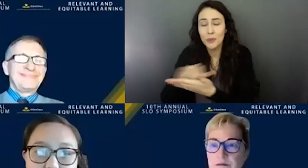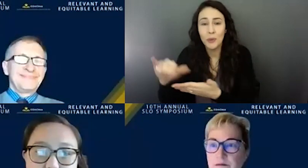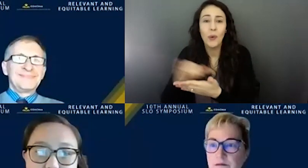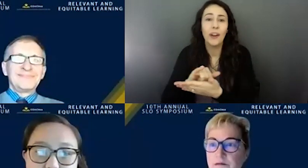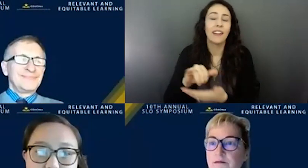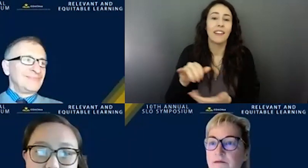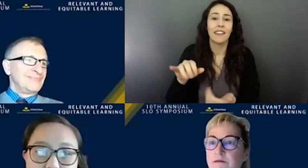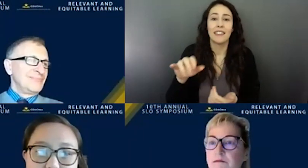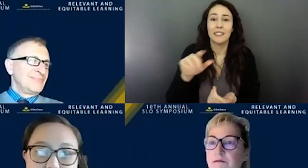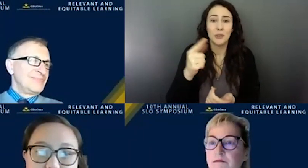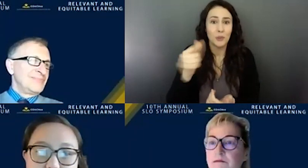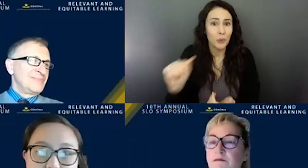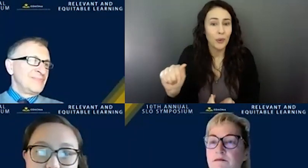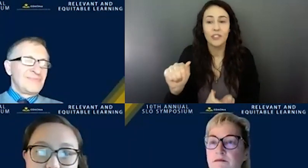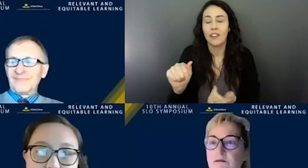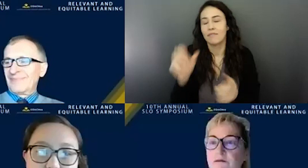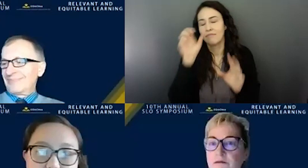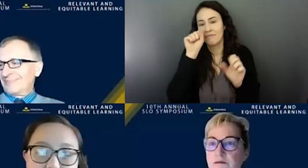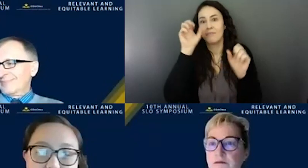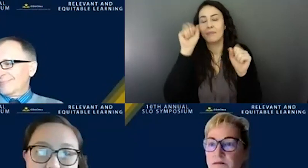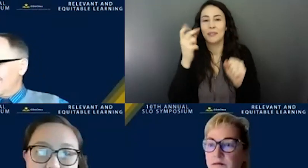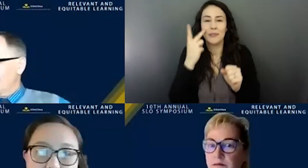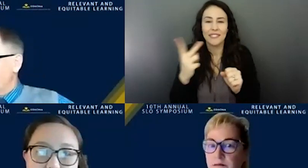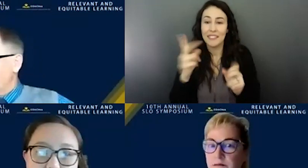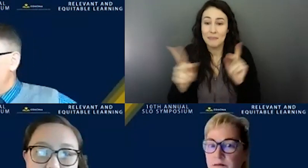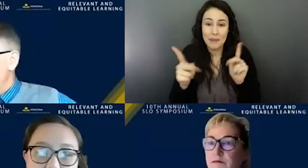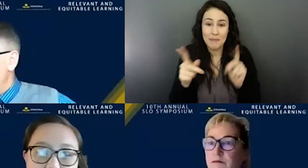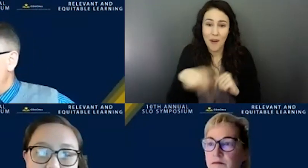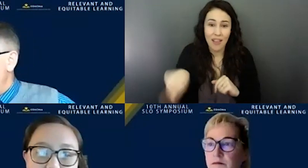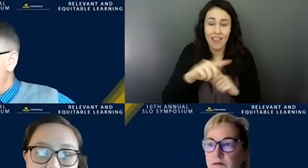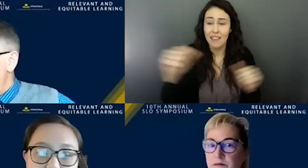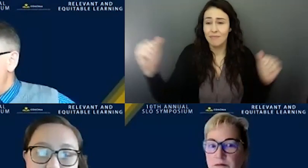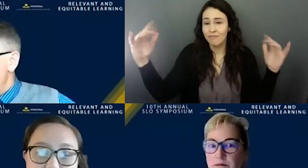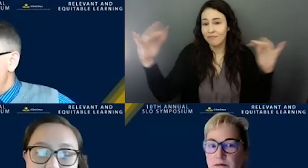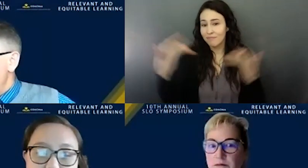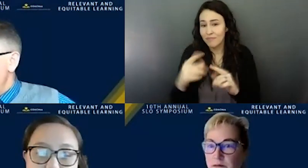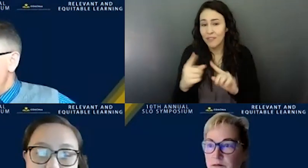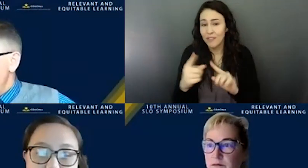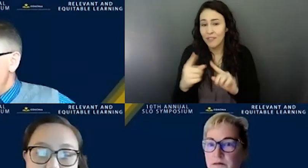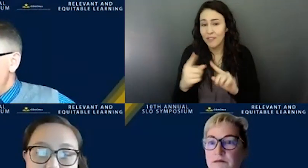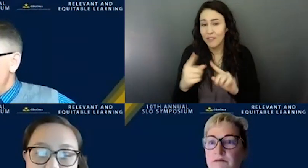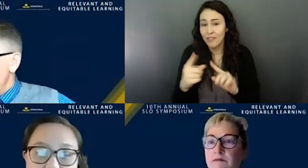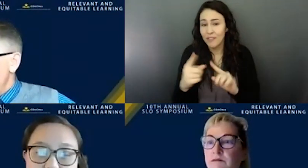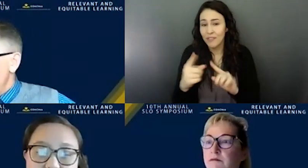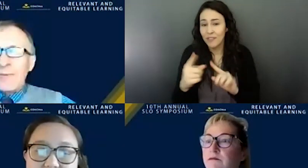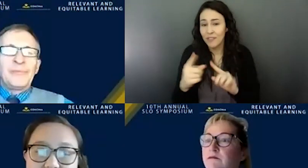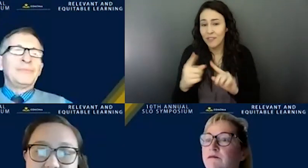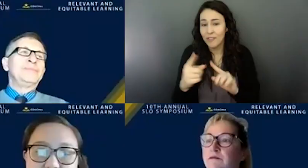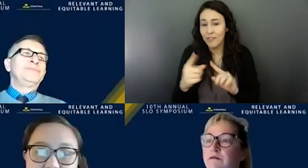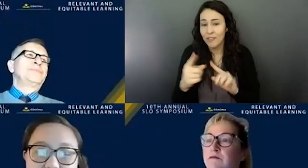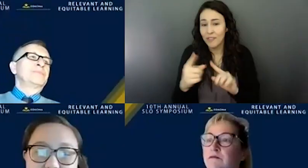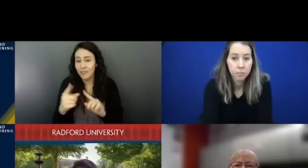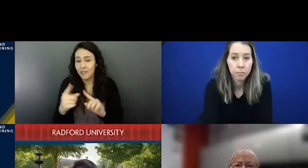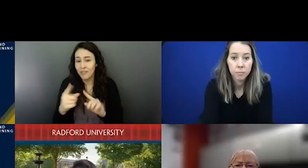Kentucky. It's just amazing to see the wide variety of people that have attended today, and we really appreciate you joining us for